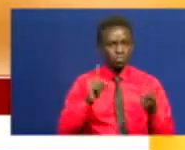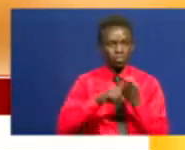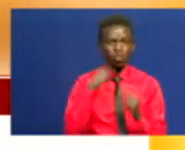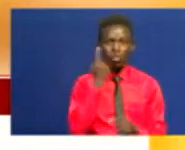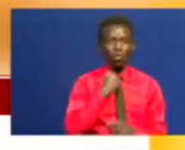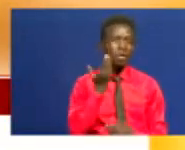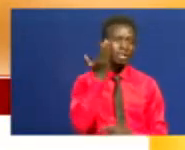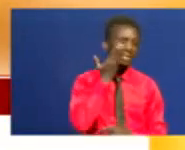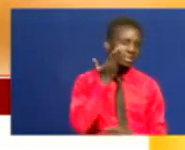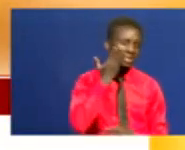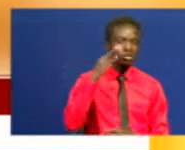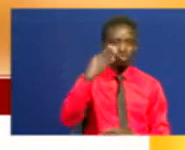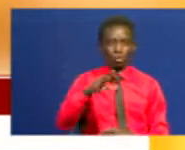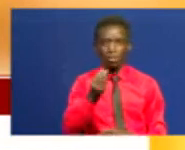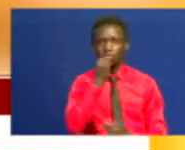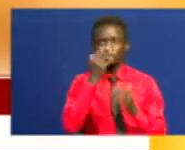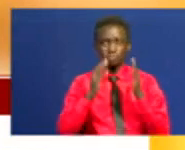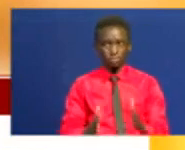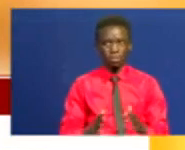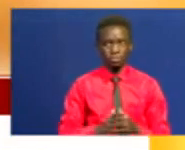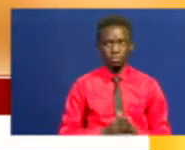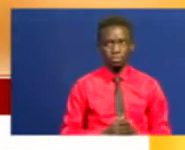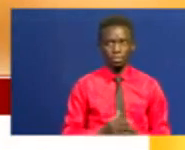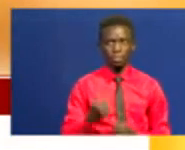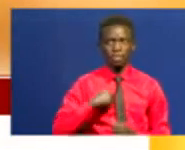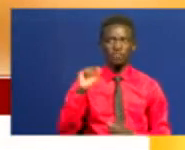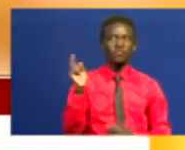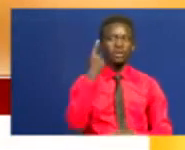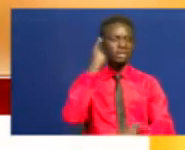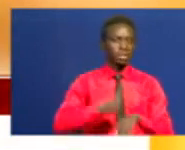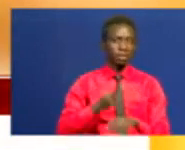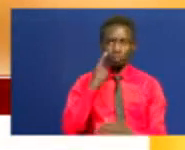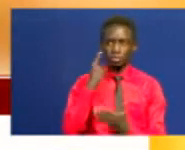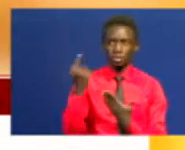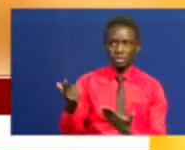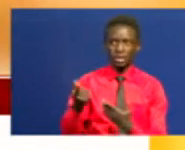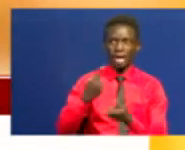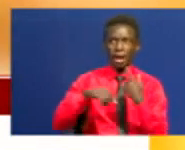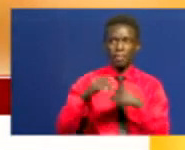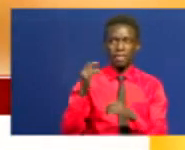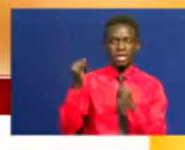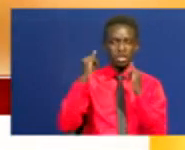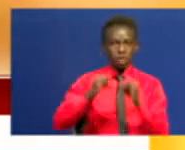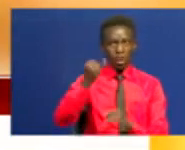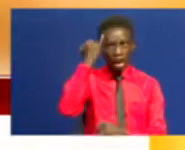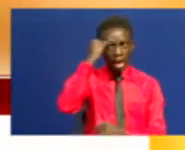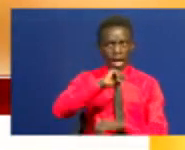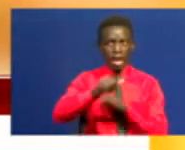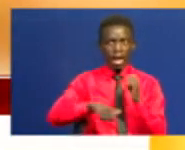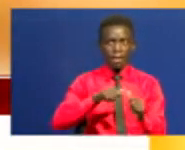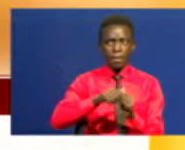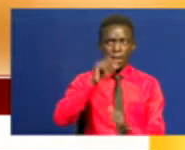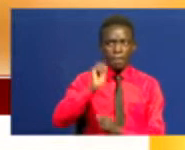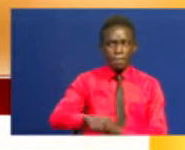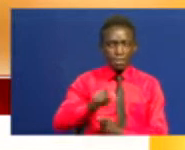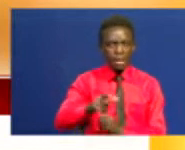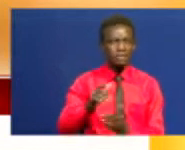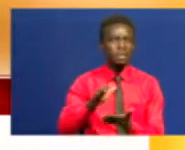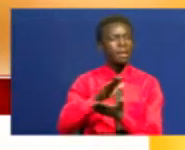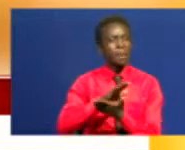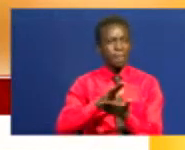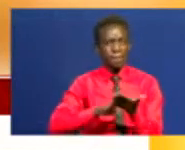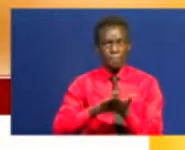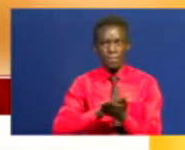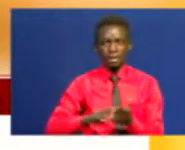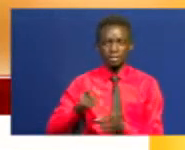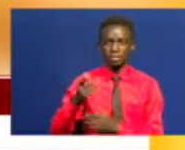for plant-based meat. This is the first time I'm coming across this concept of plant-based hot dogs. I